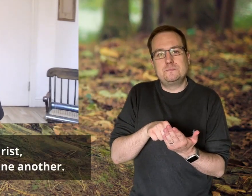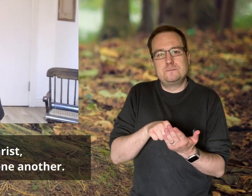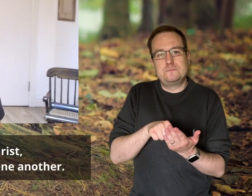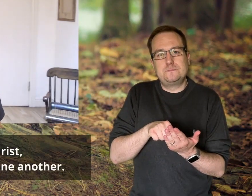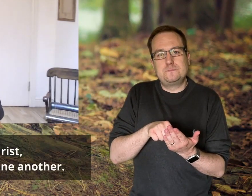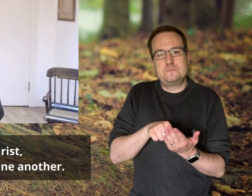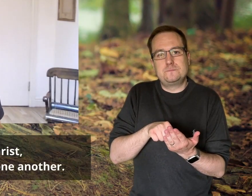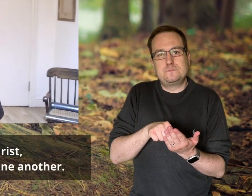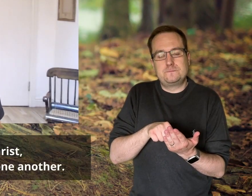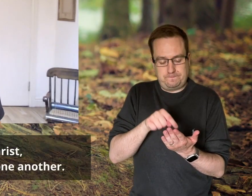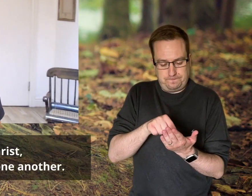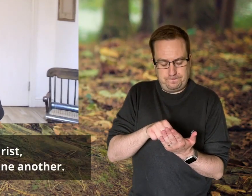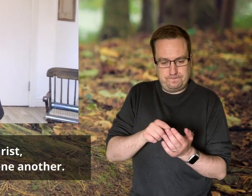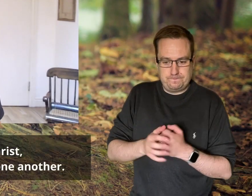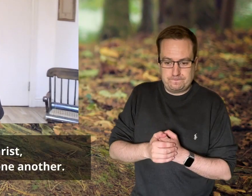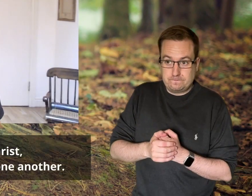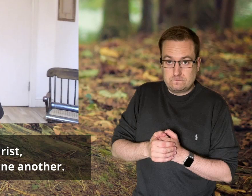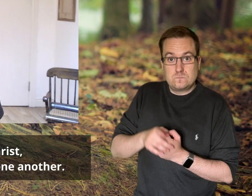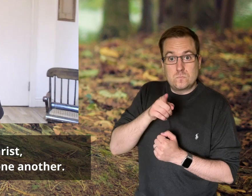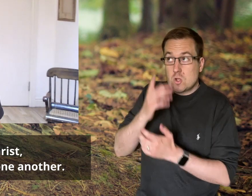Out of respect for Christ,